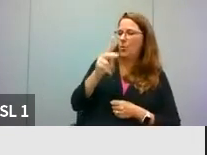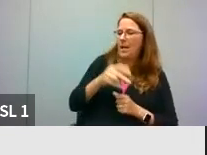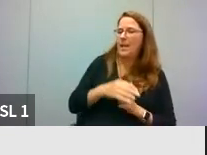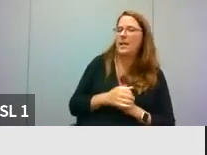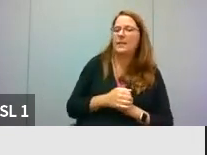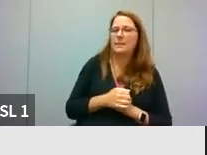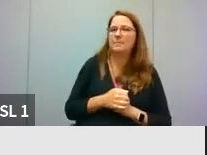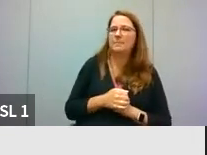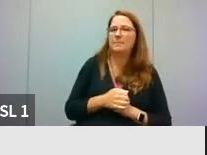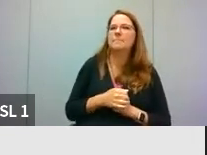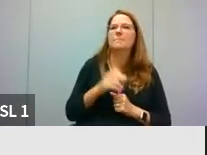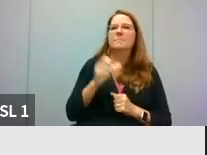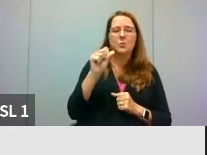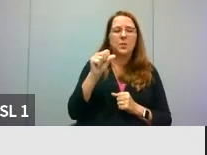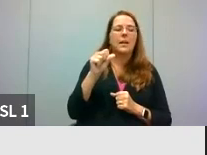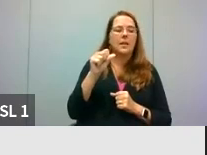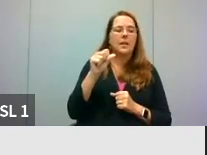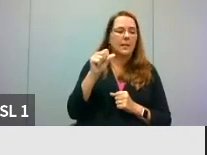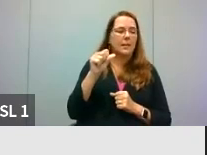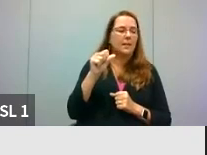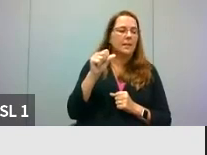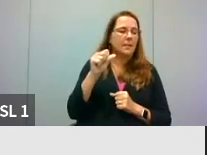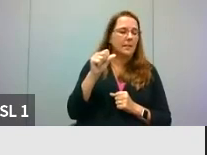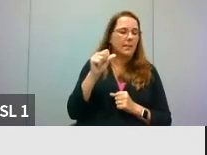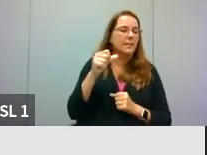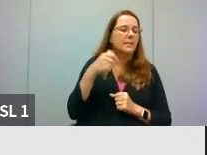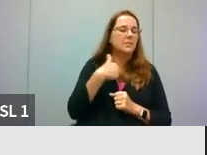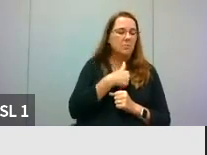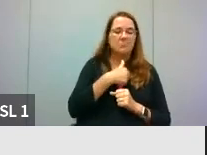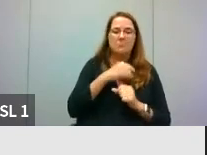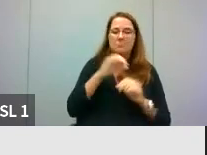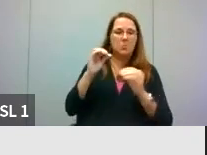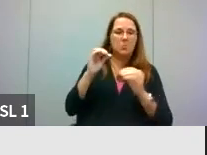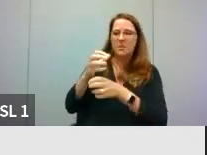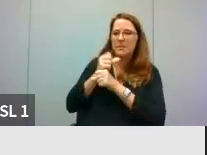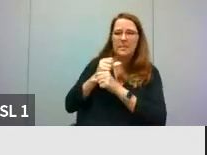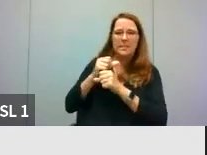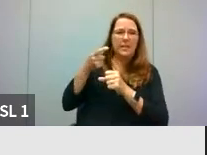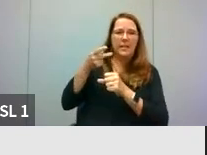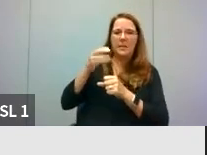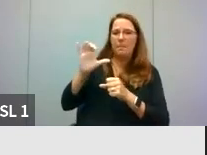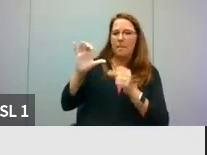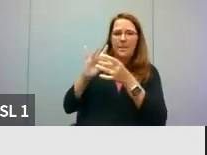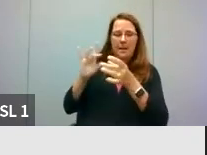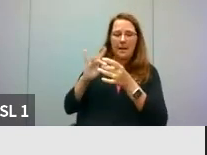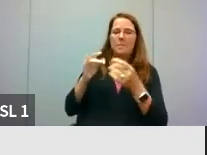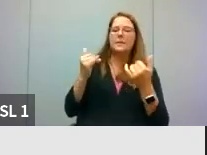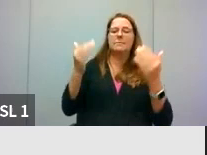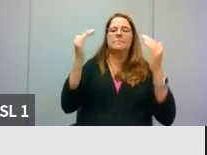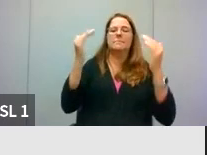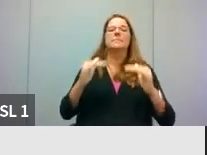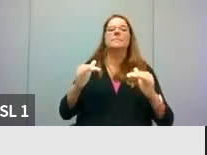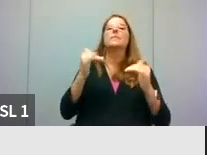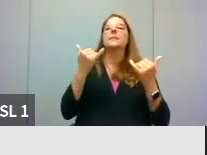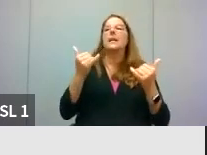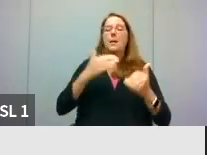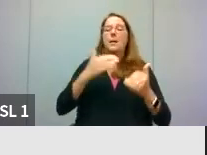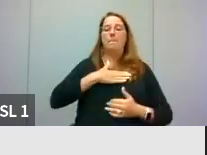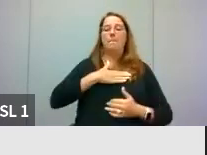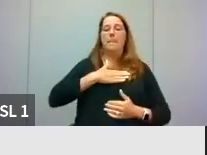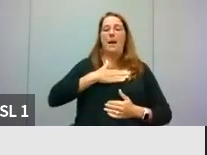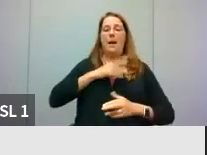Good. Yeah, we barely do receive any public comment. So now moving forward on into my report,